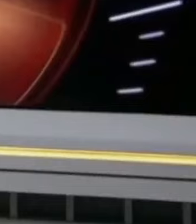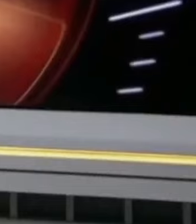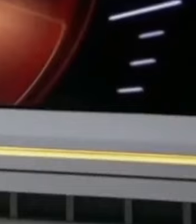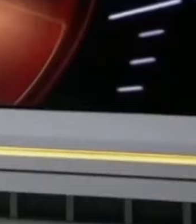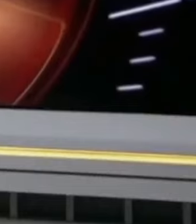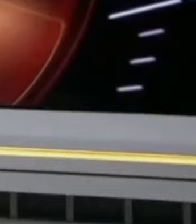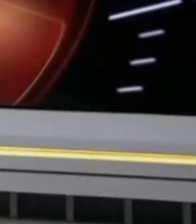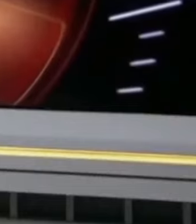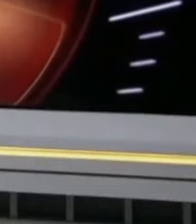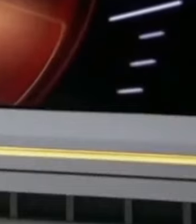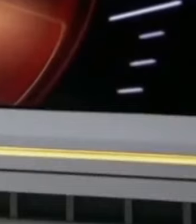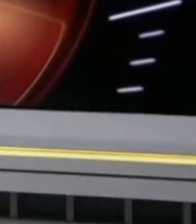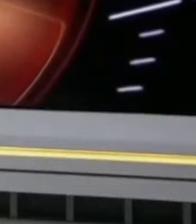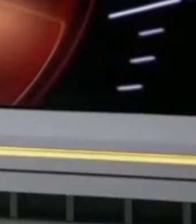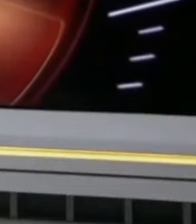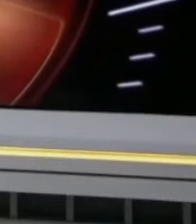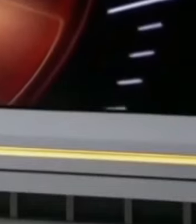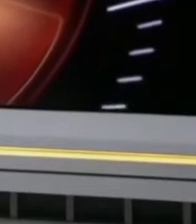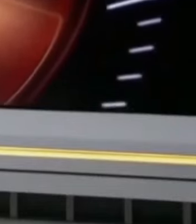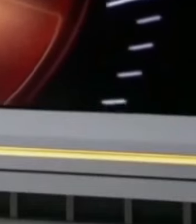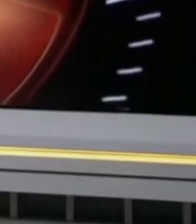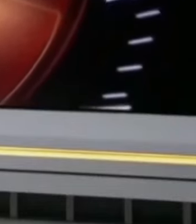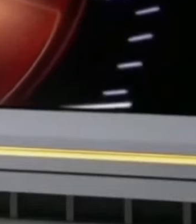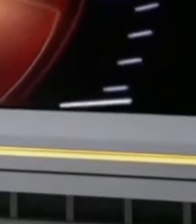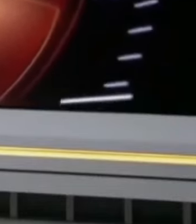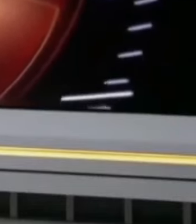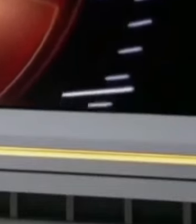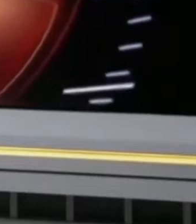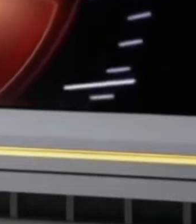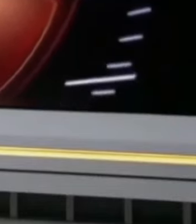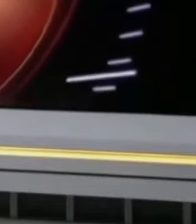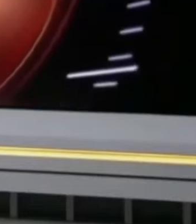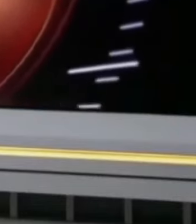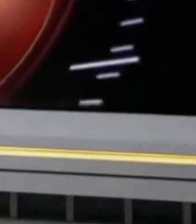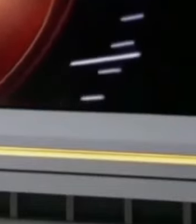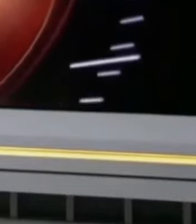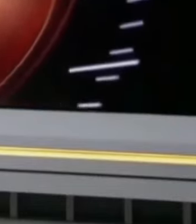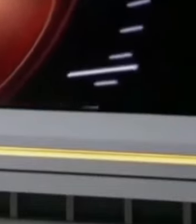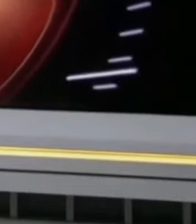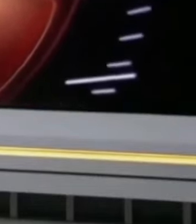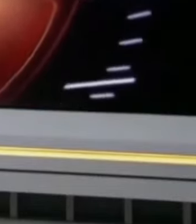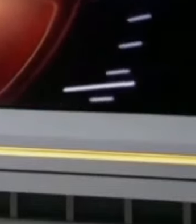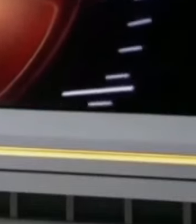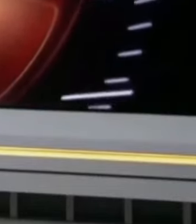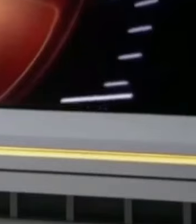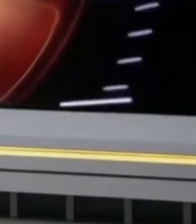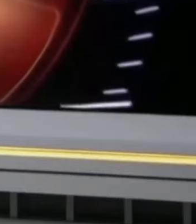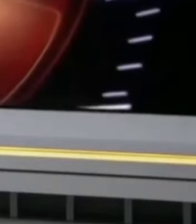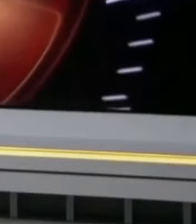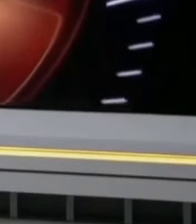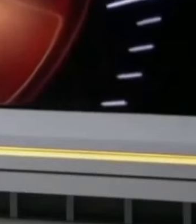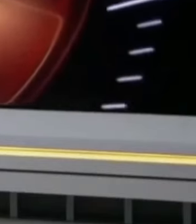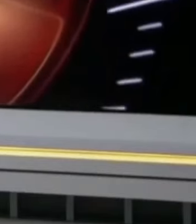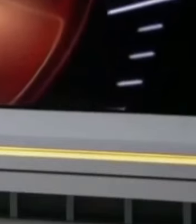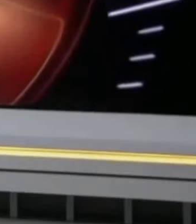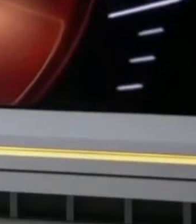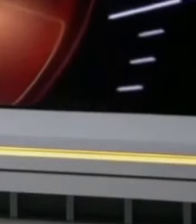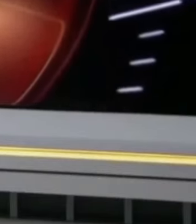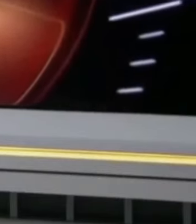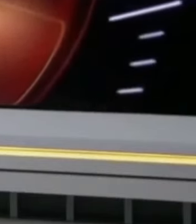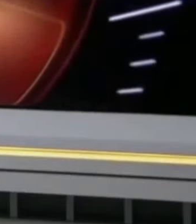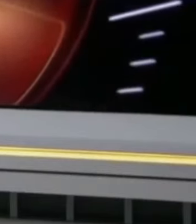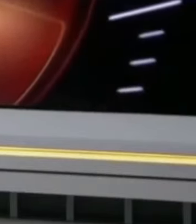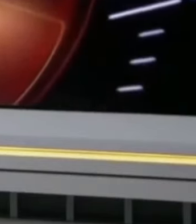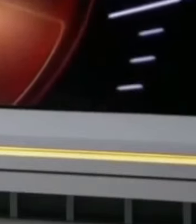In this press conference, the Mexican head of state highlighted the international community's solidarity with Mexico after the siege of